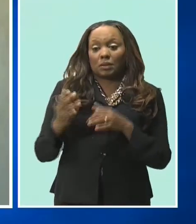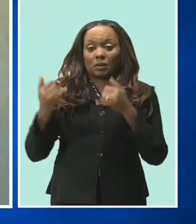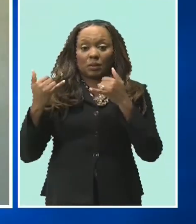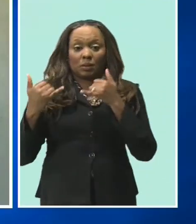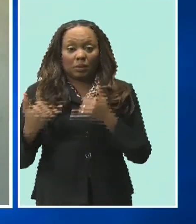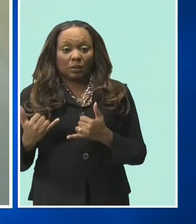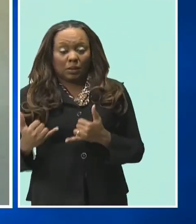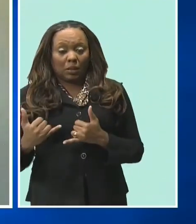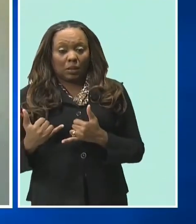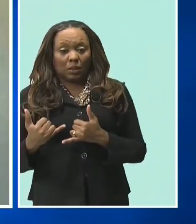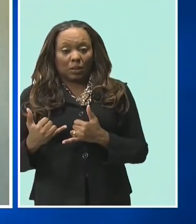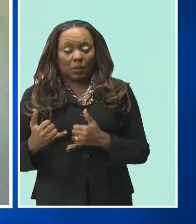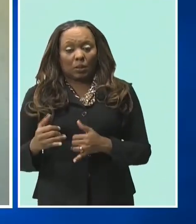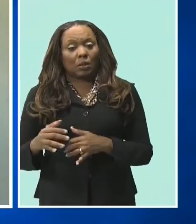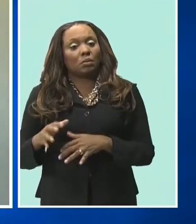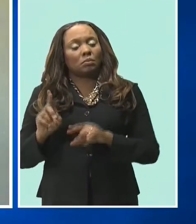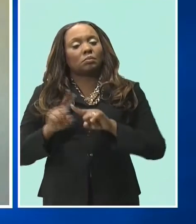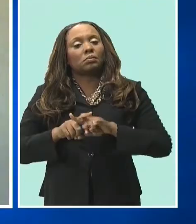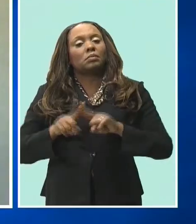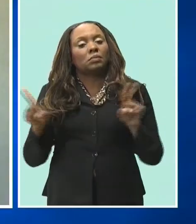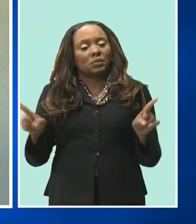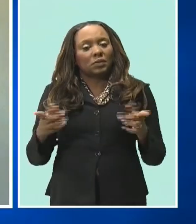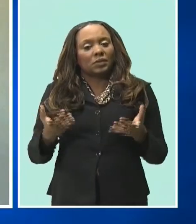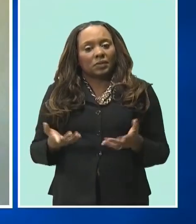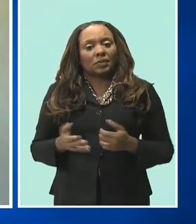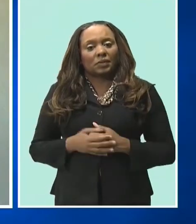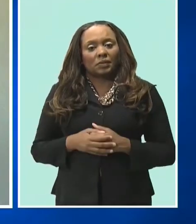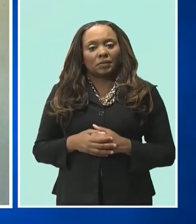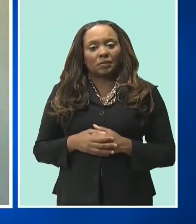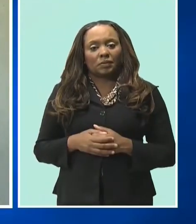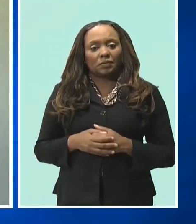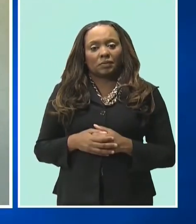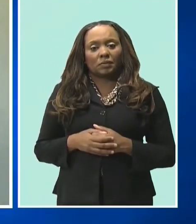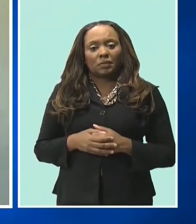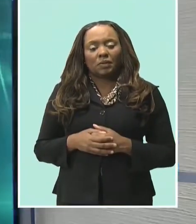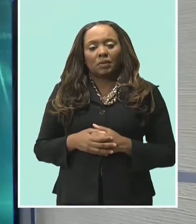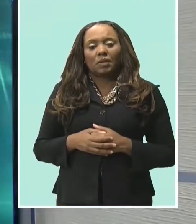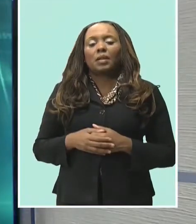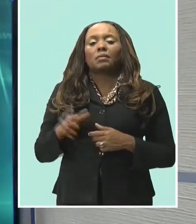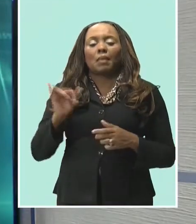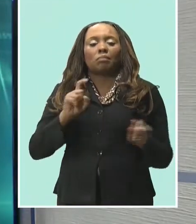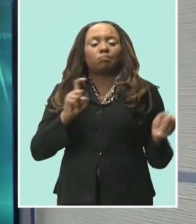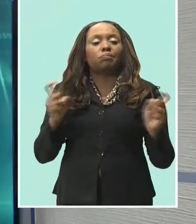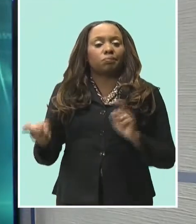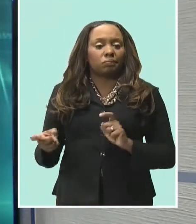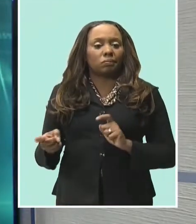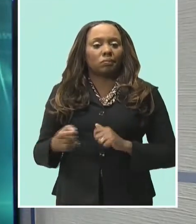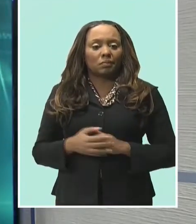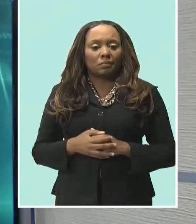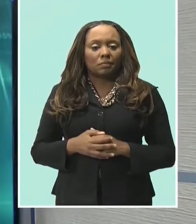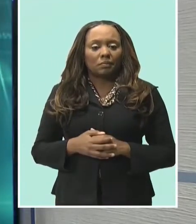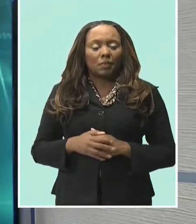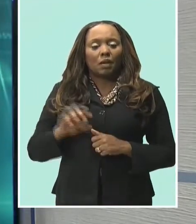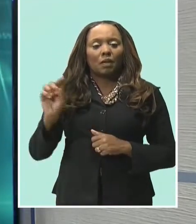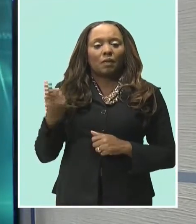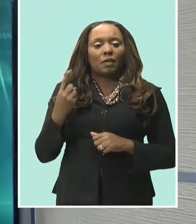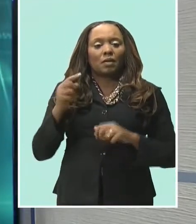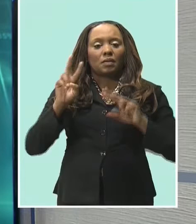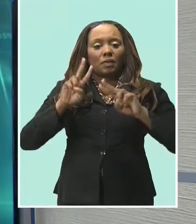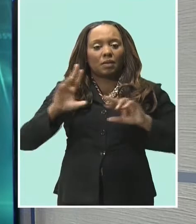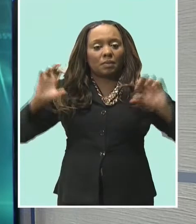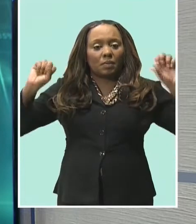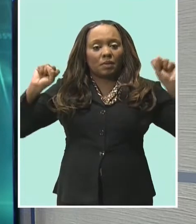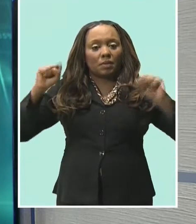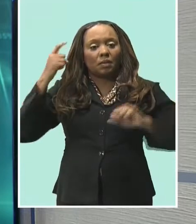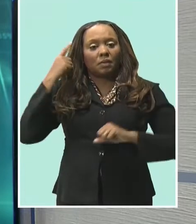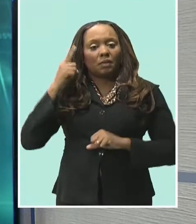to establish good and working relationships with them have kind of changed. First Vice President of the Barbados